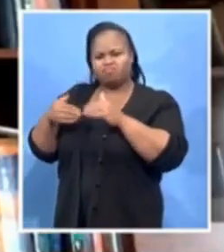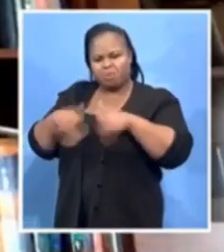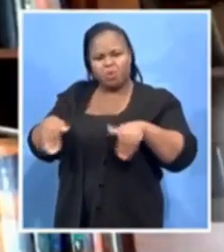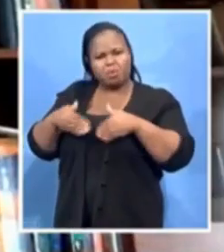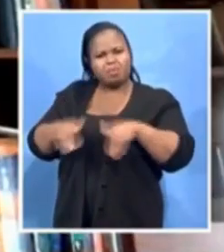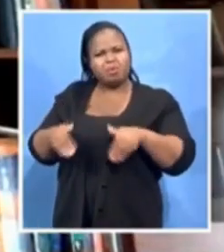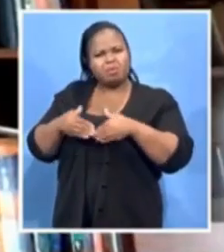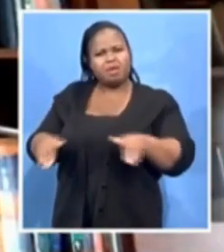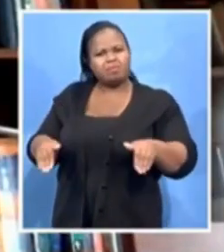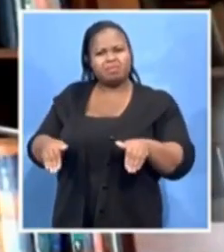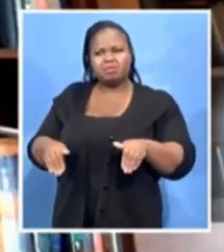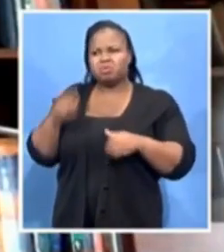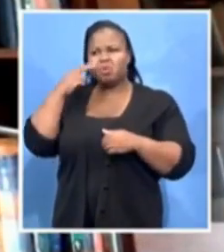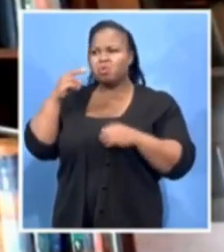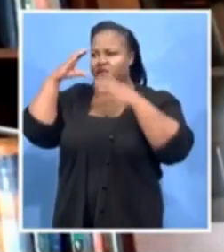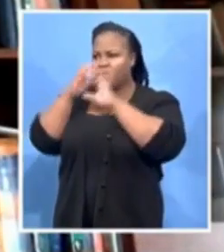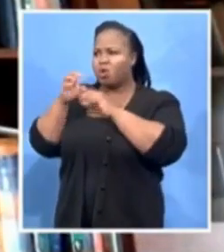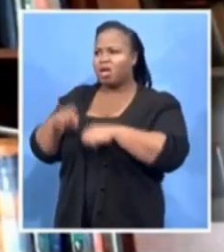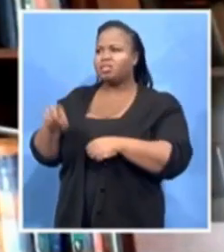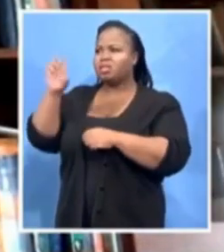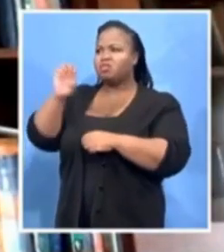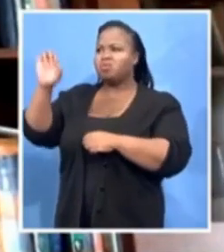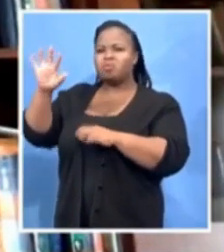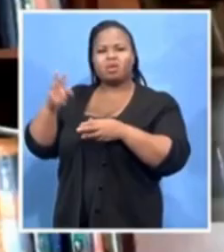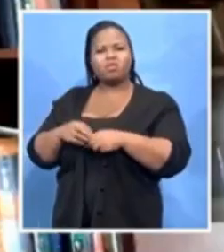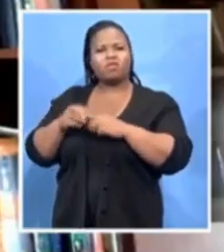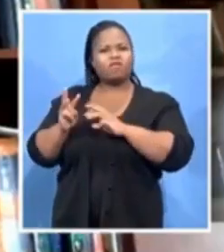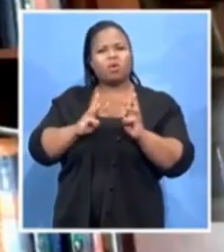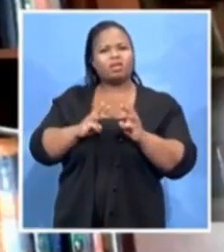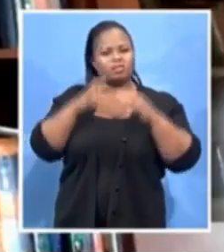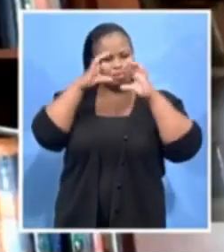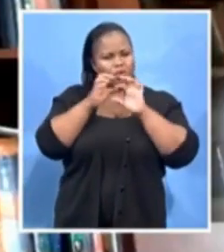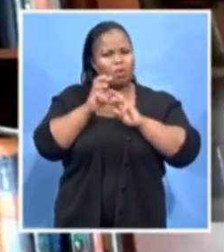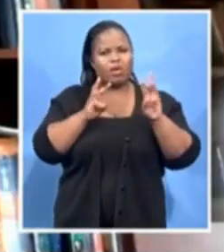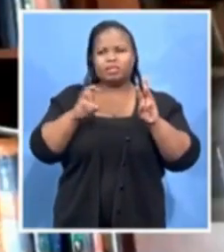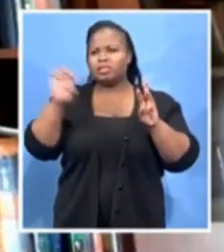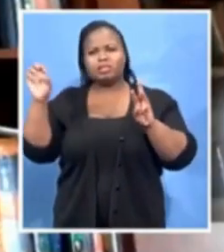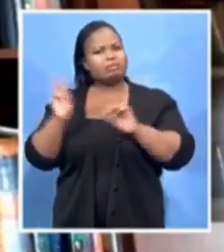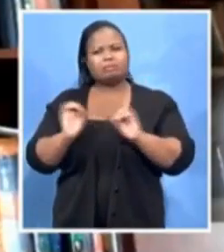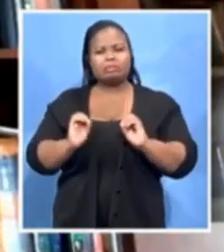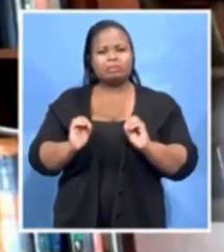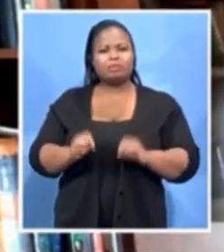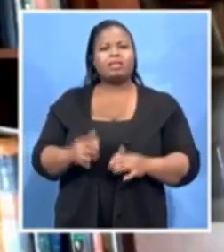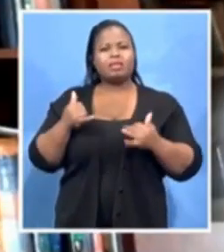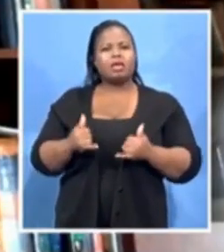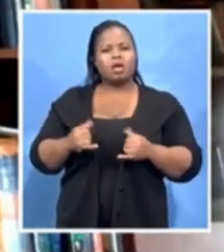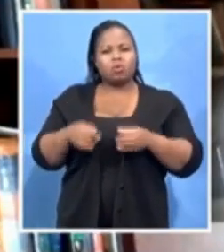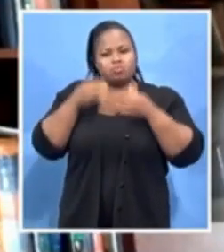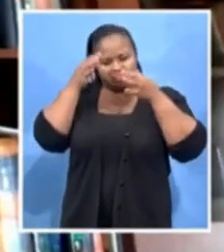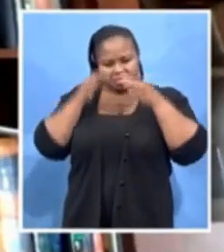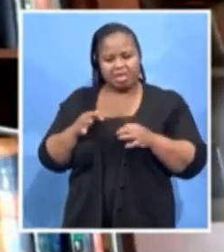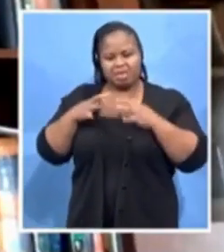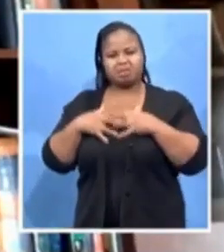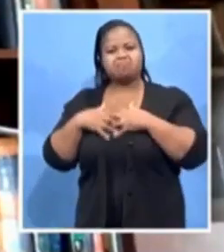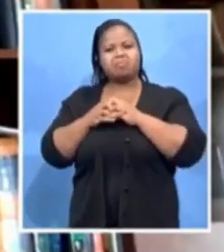west. A lot of activities are taking place, and Africa is getting undermined. At